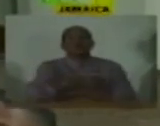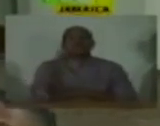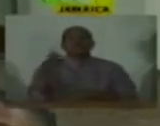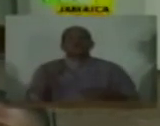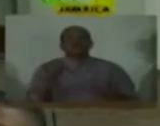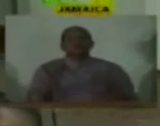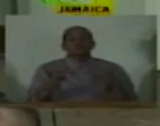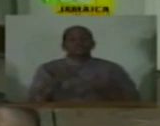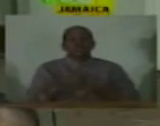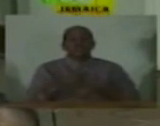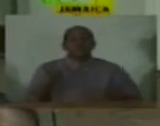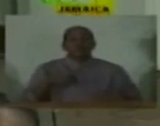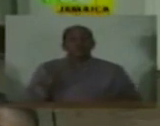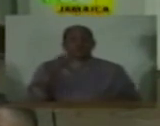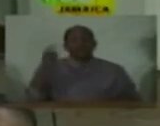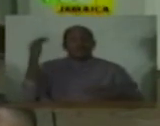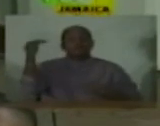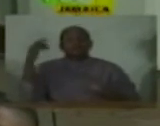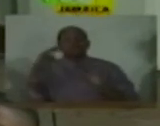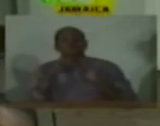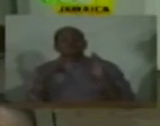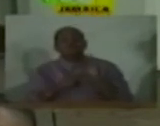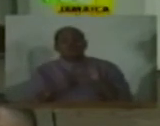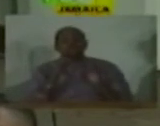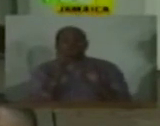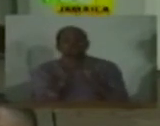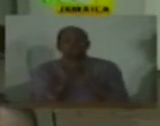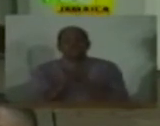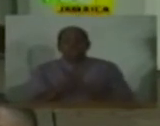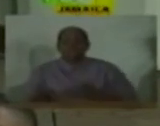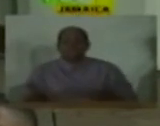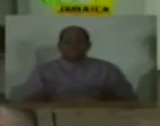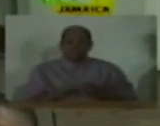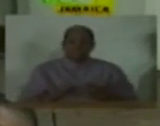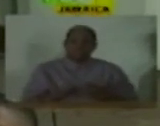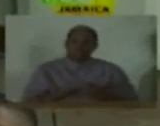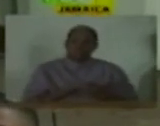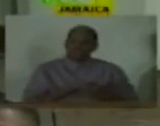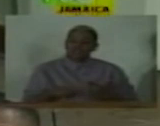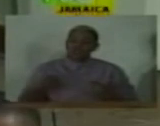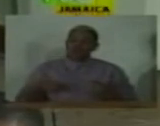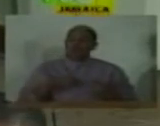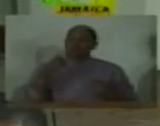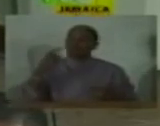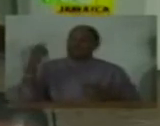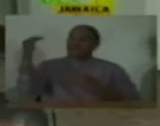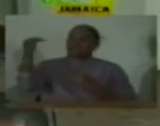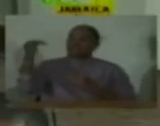time we are expecting the regulations to be changed, and we are expecting